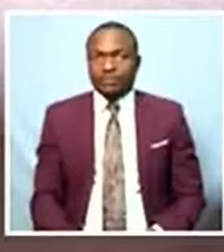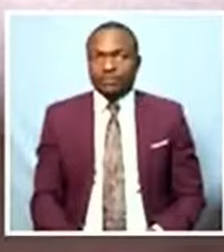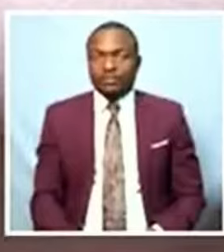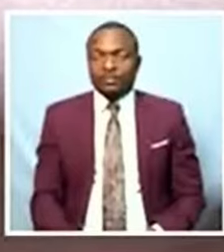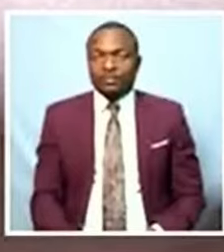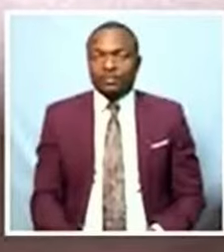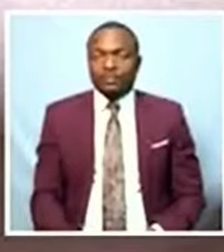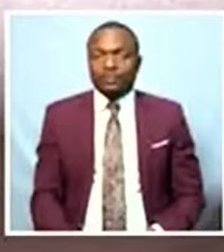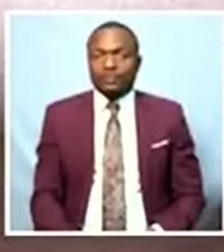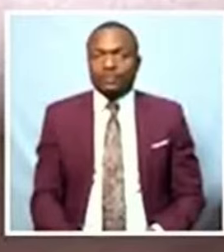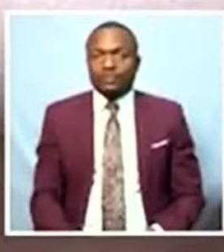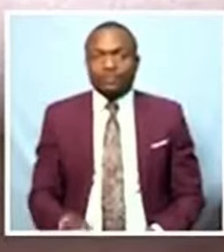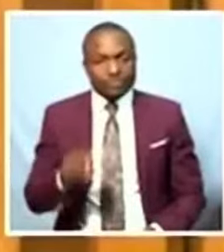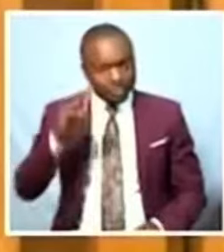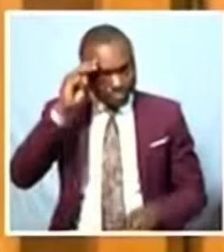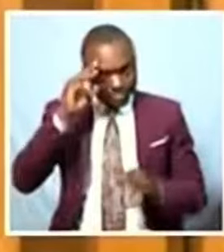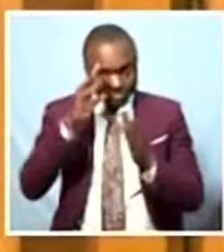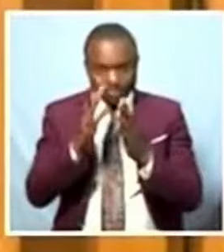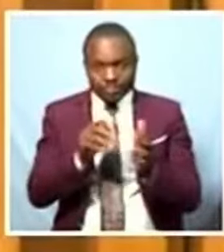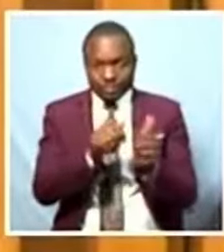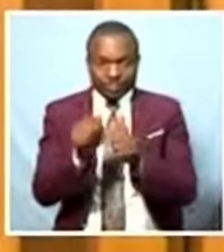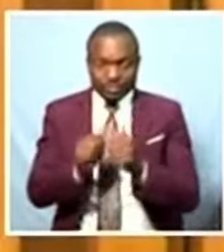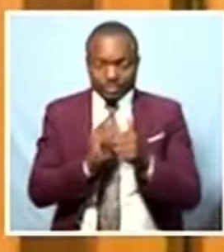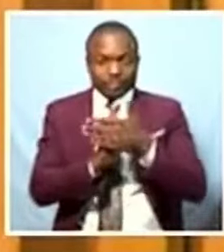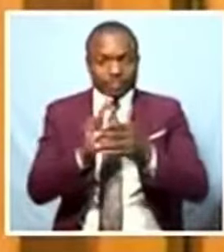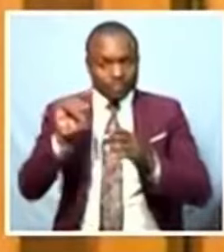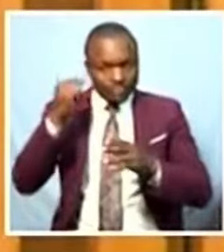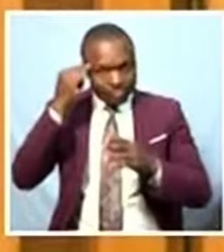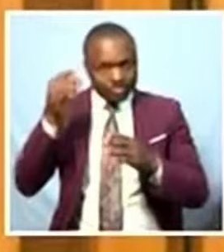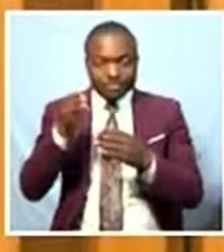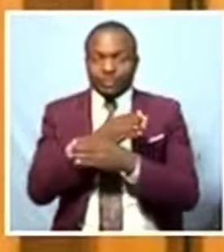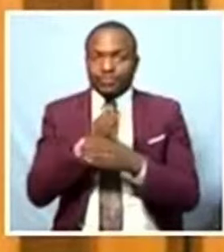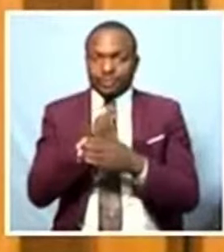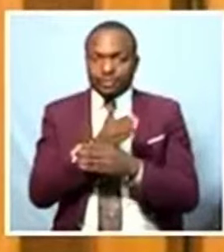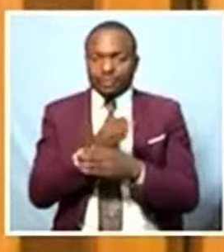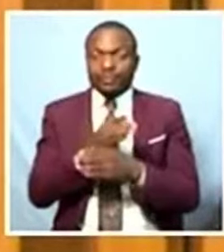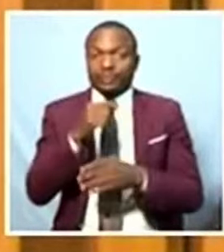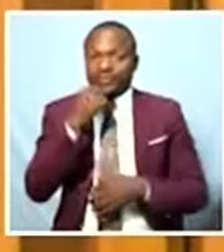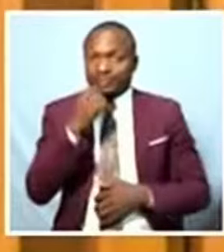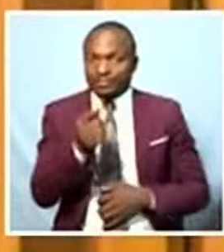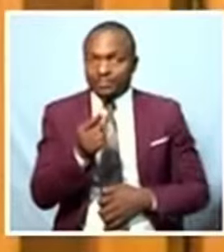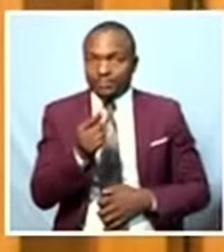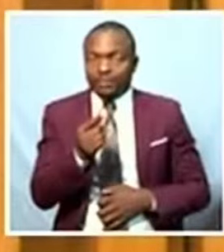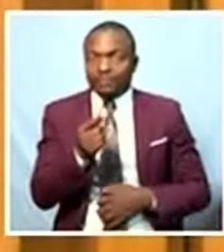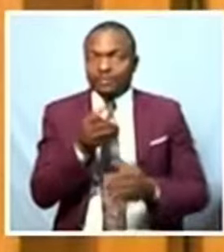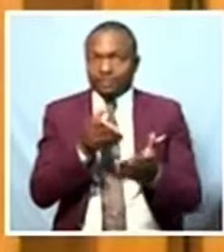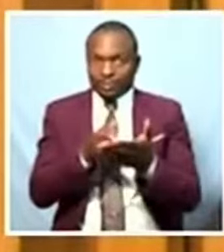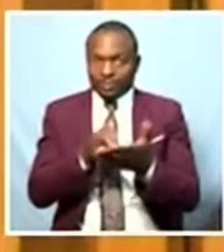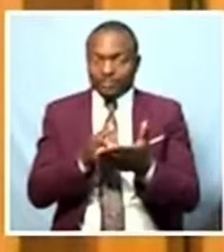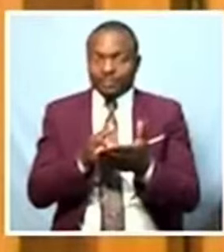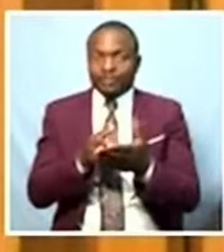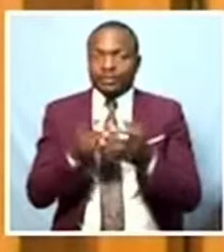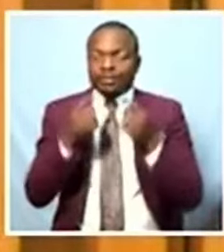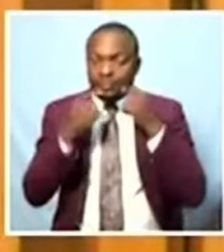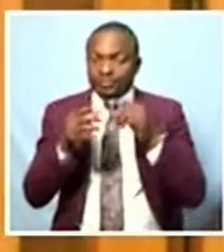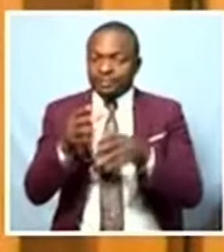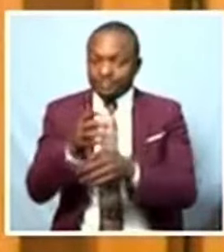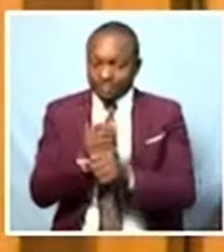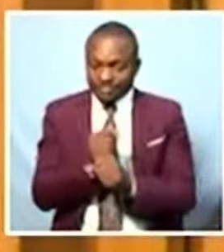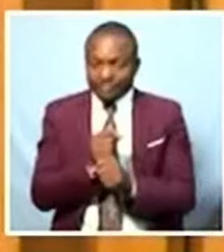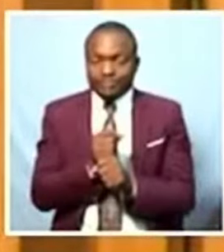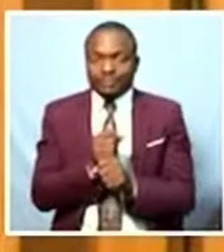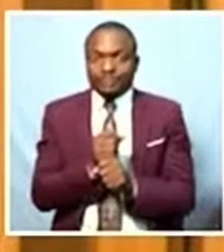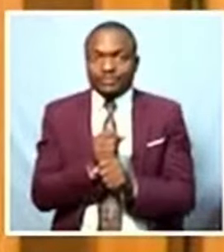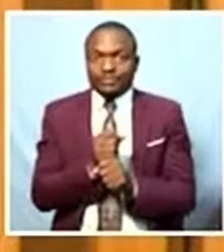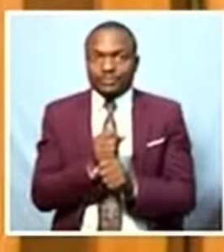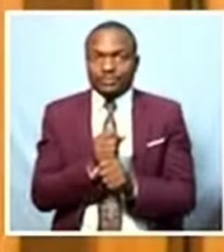indeed, and the acting leader of government business did state that the Commission received formal notification